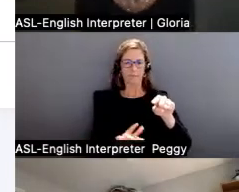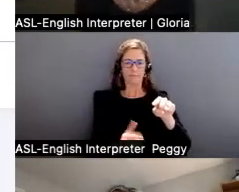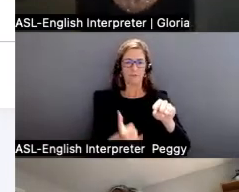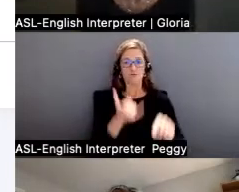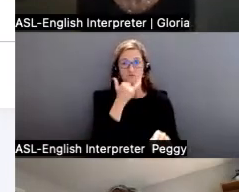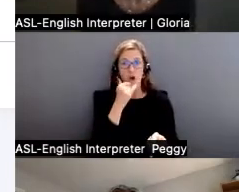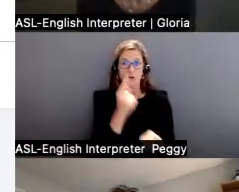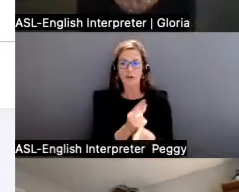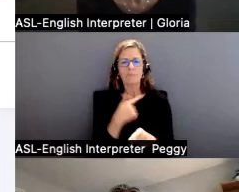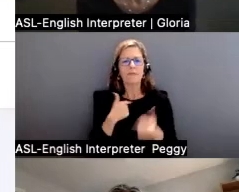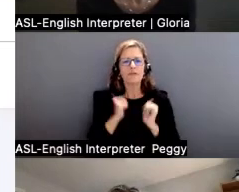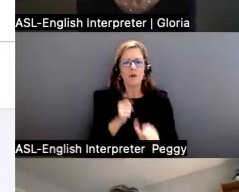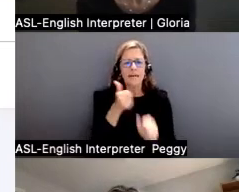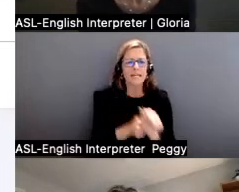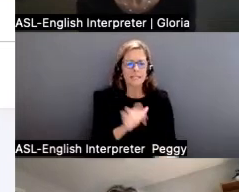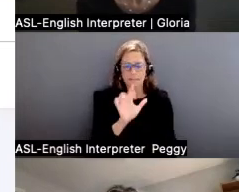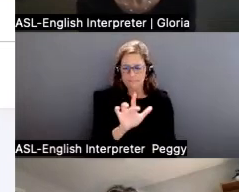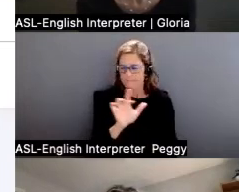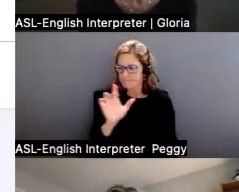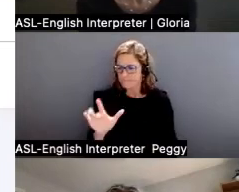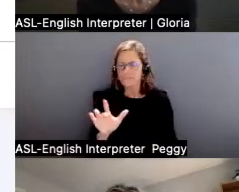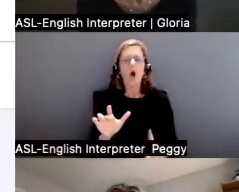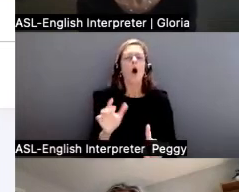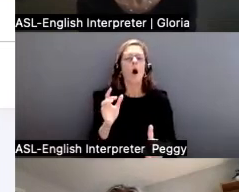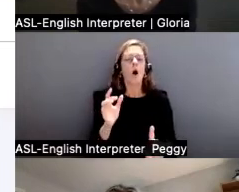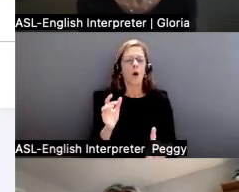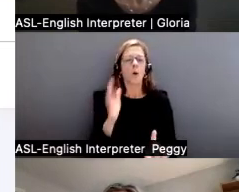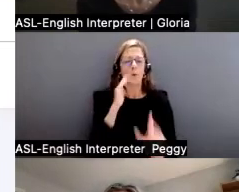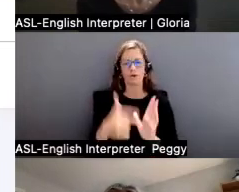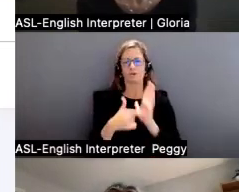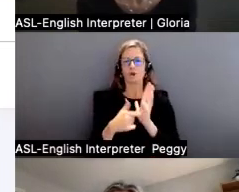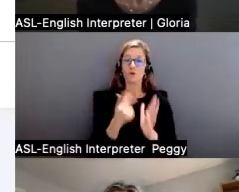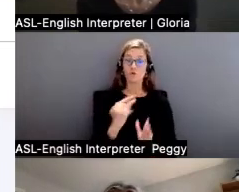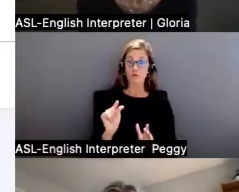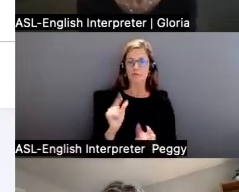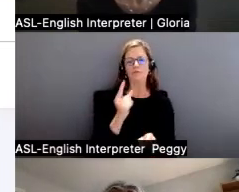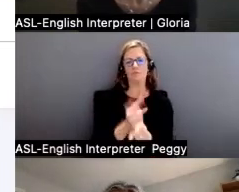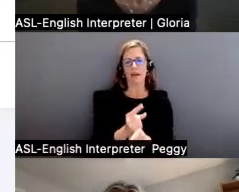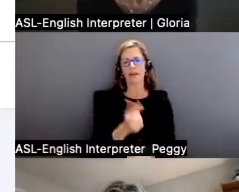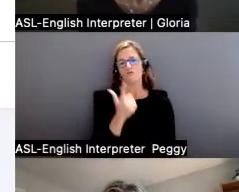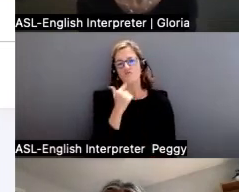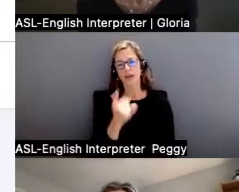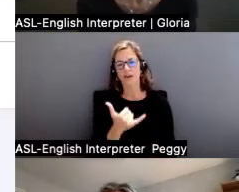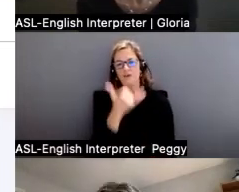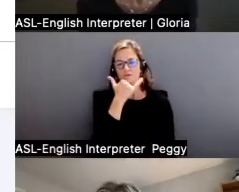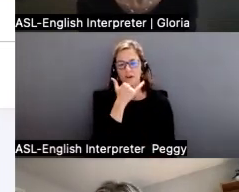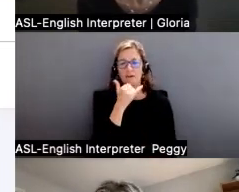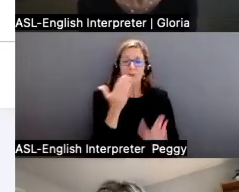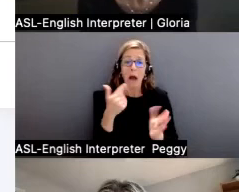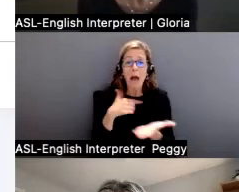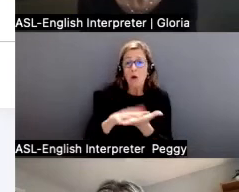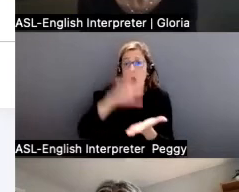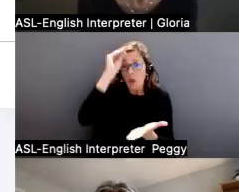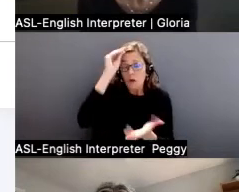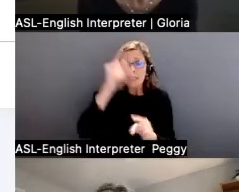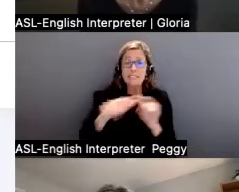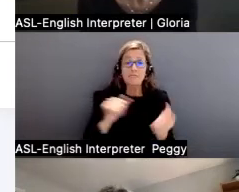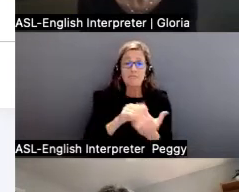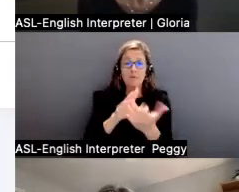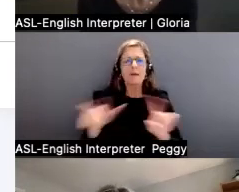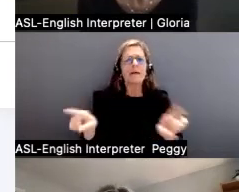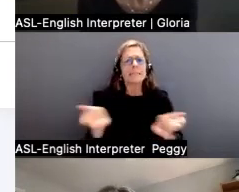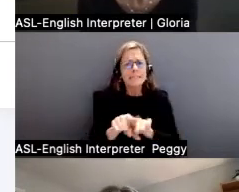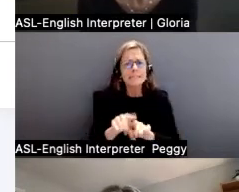and so on and continue to the next question. So again, I'm learning, but in a different way with the same content. So the